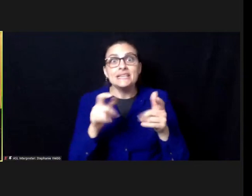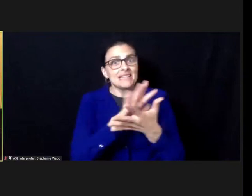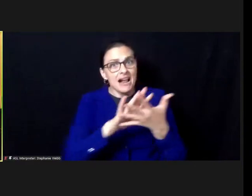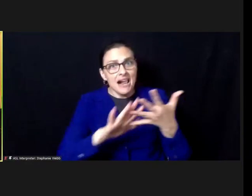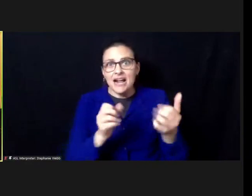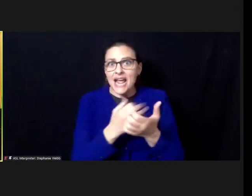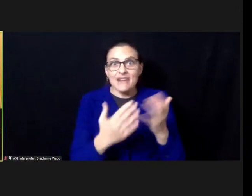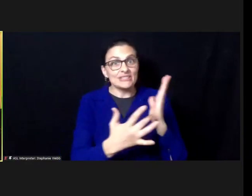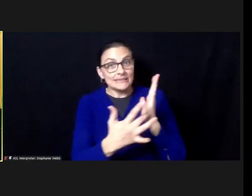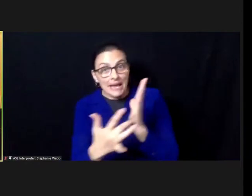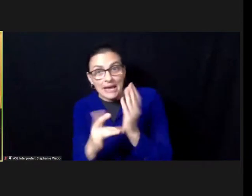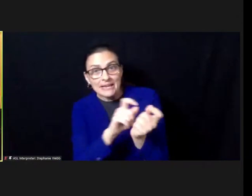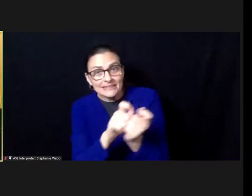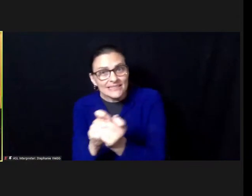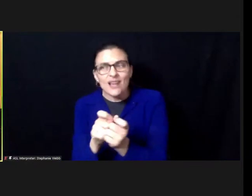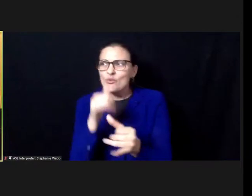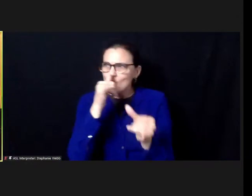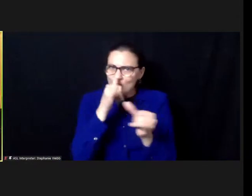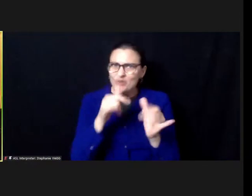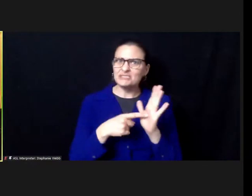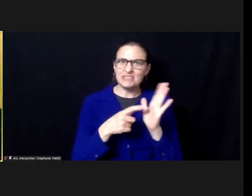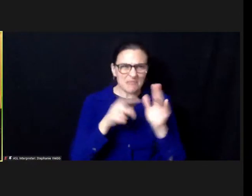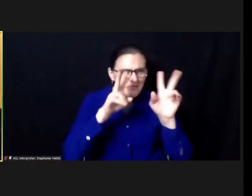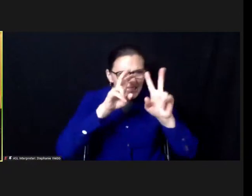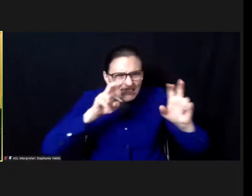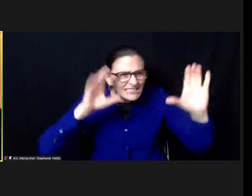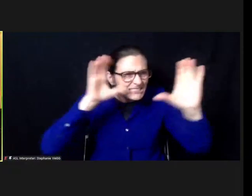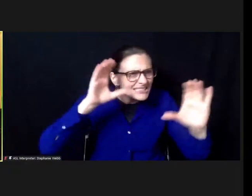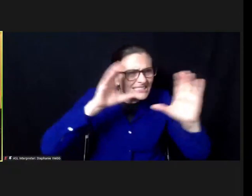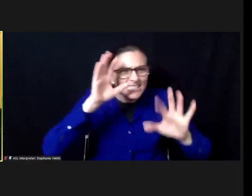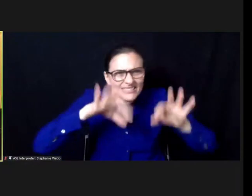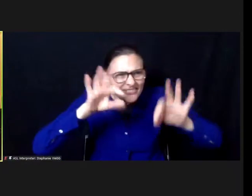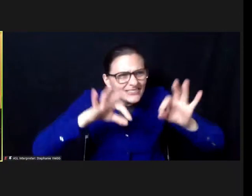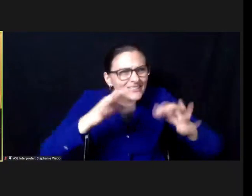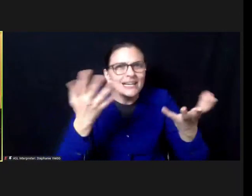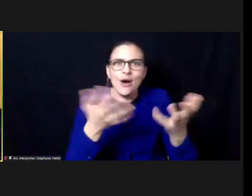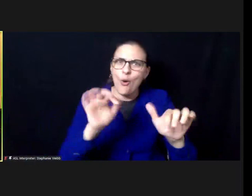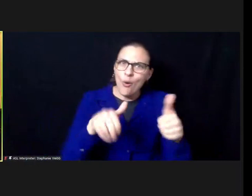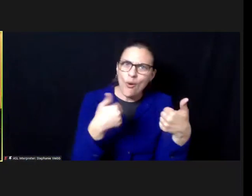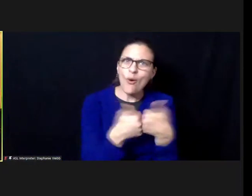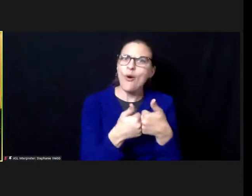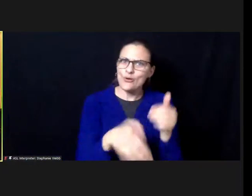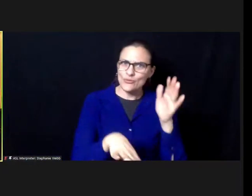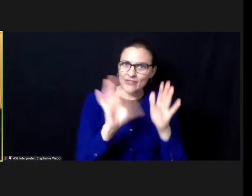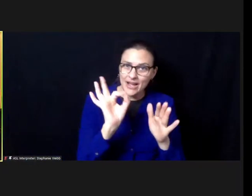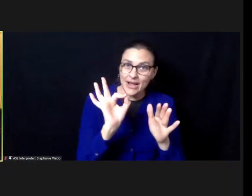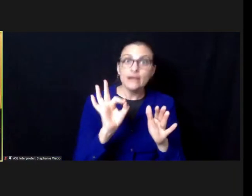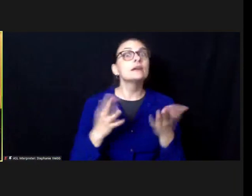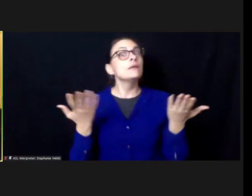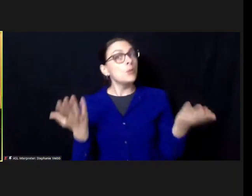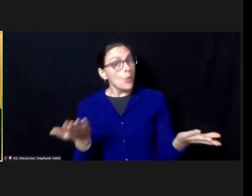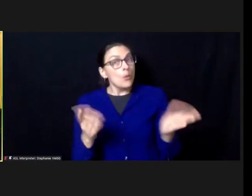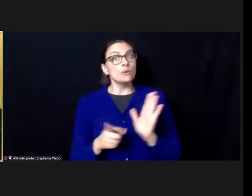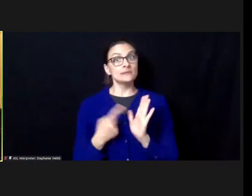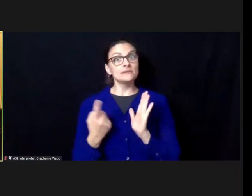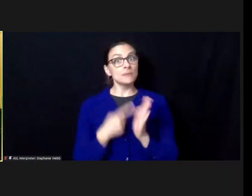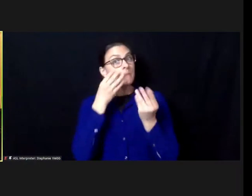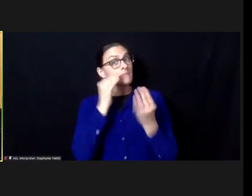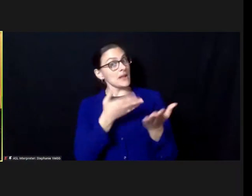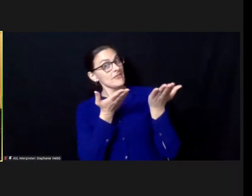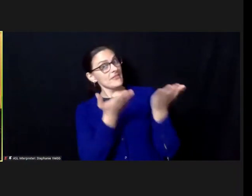when the data is easy to access, it may not be presented in a way that's easy to understand. Congress